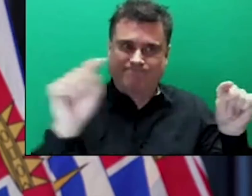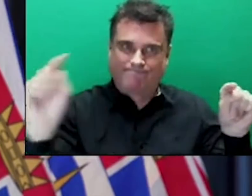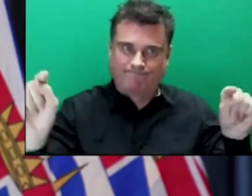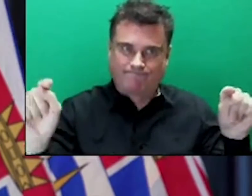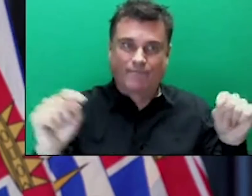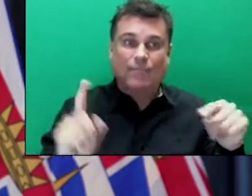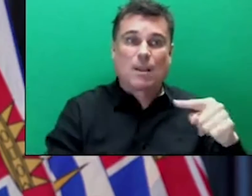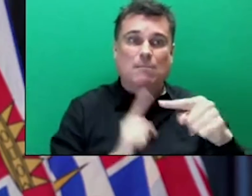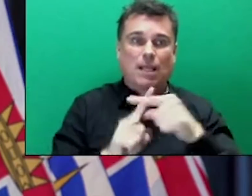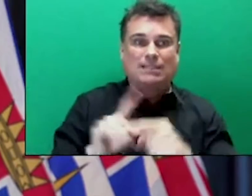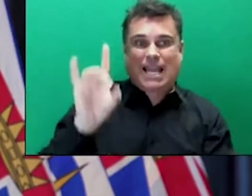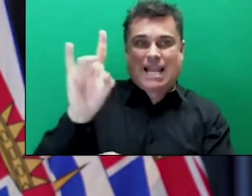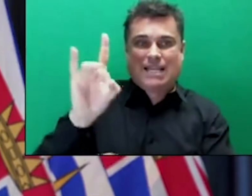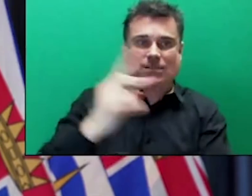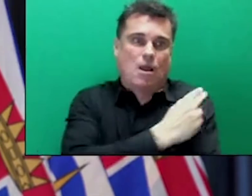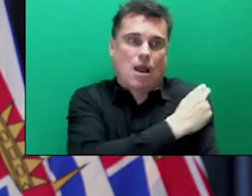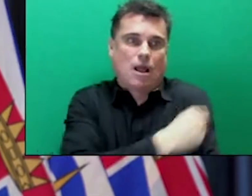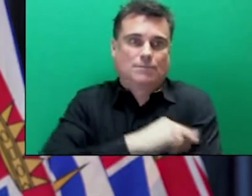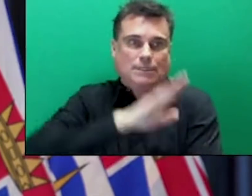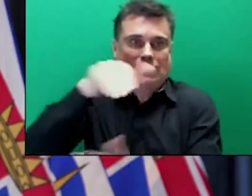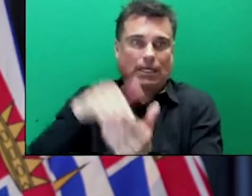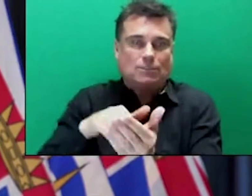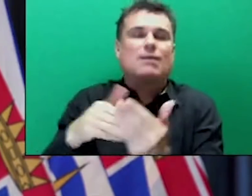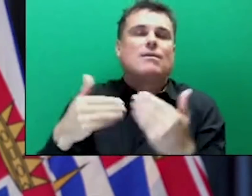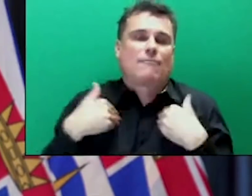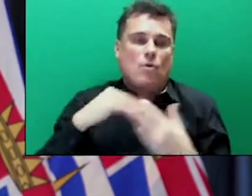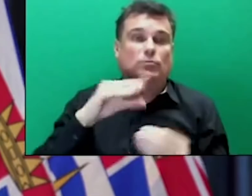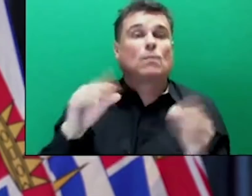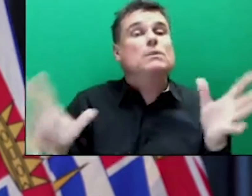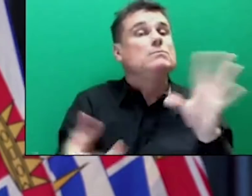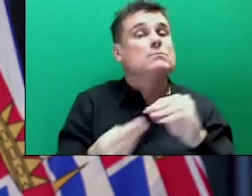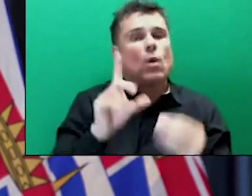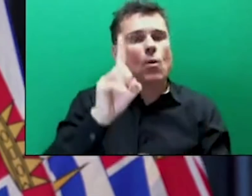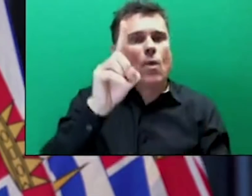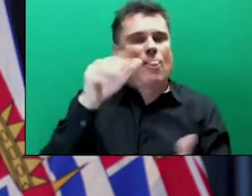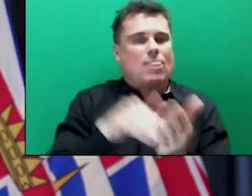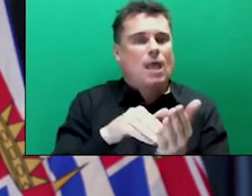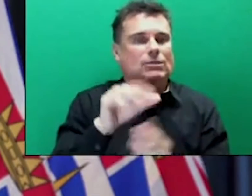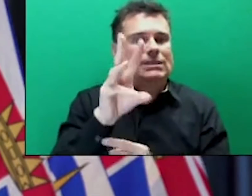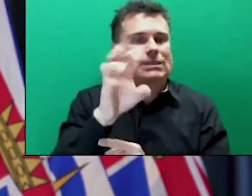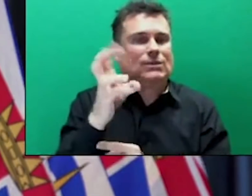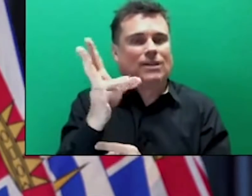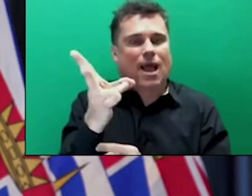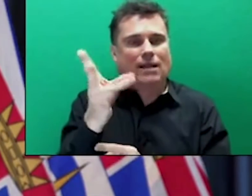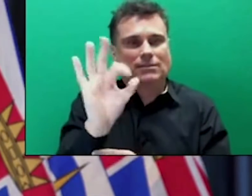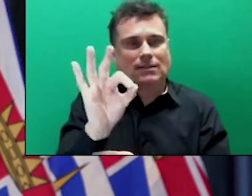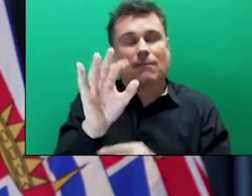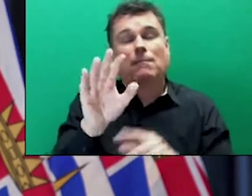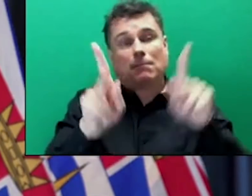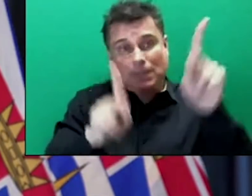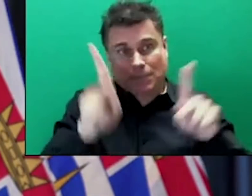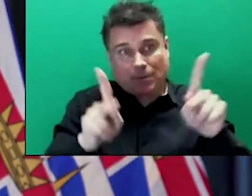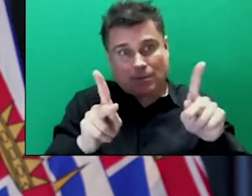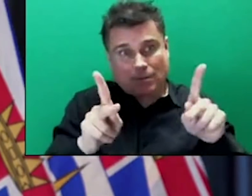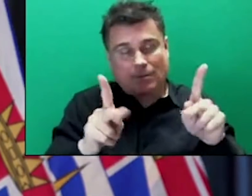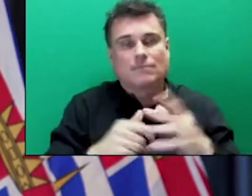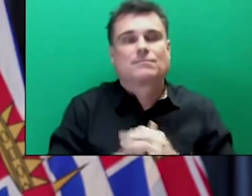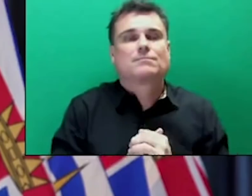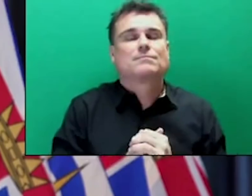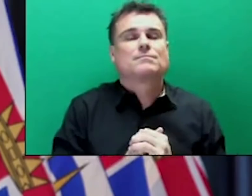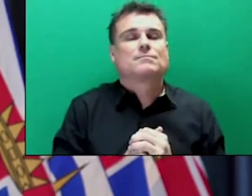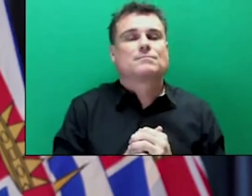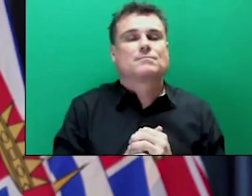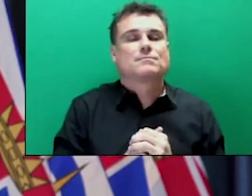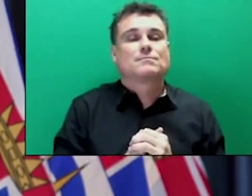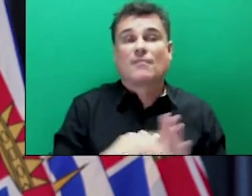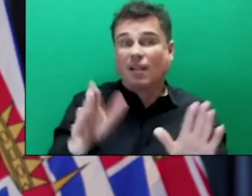Additionally, we've had 1 new community outbreak at a mink farm in the Fraser Health Region, and of course we are paying very close